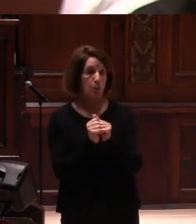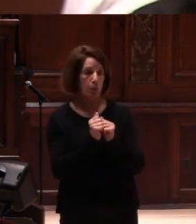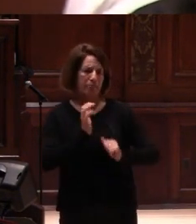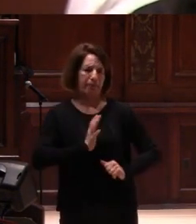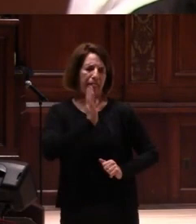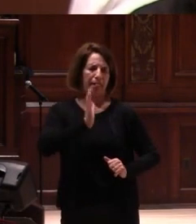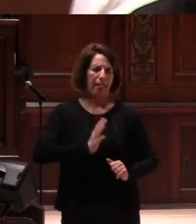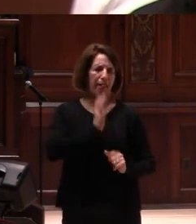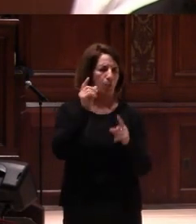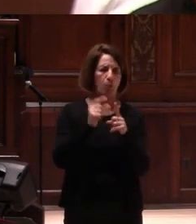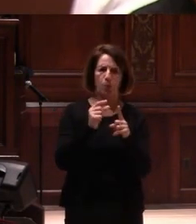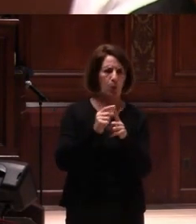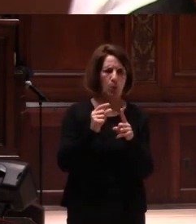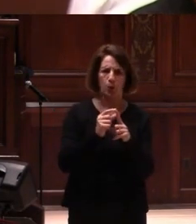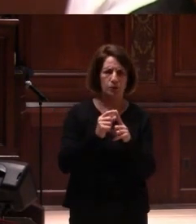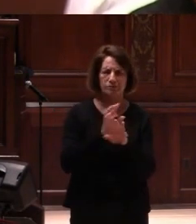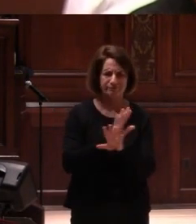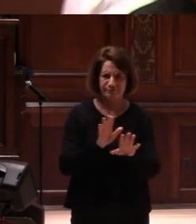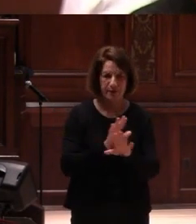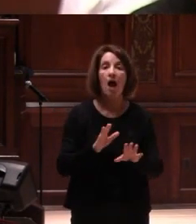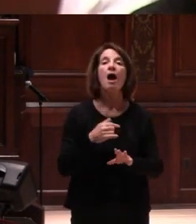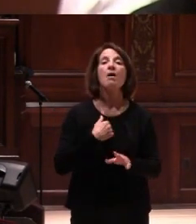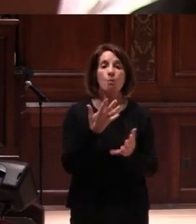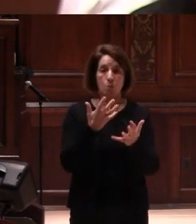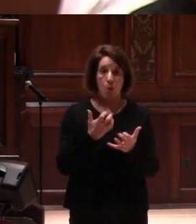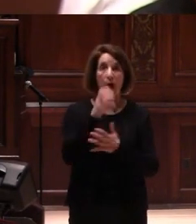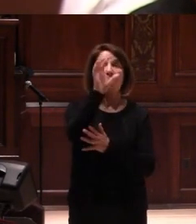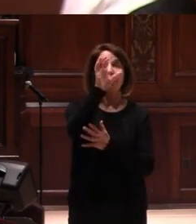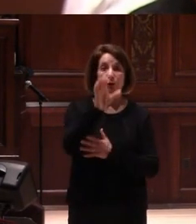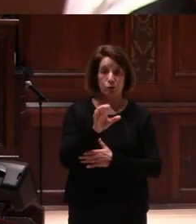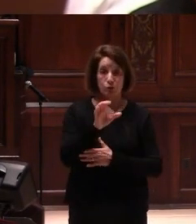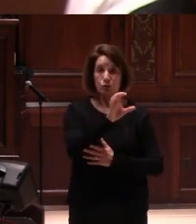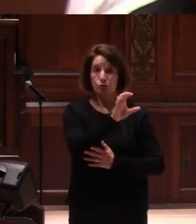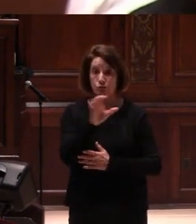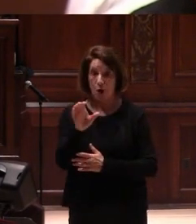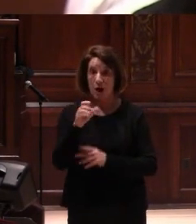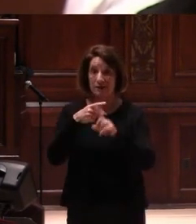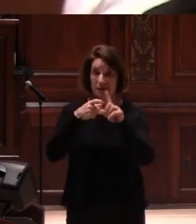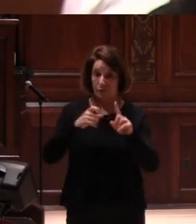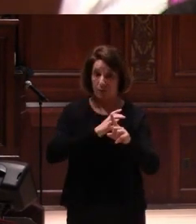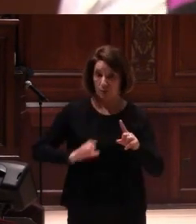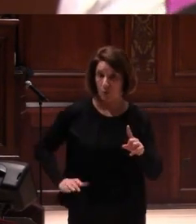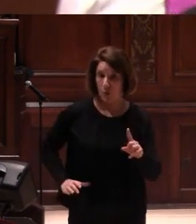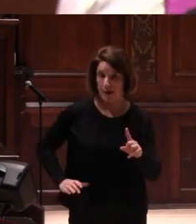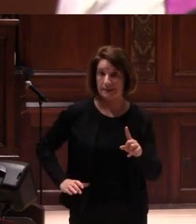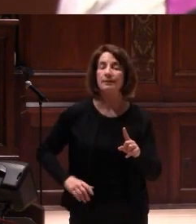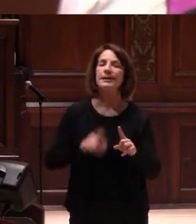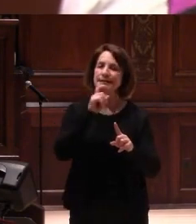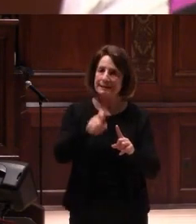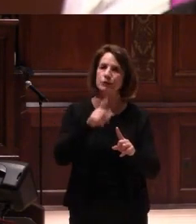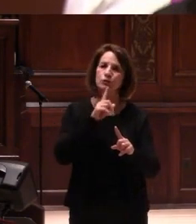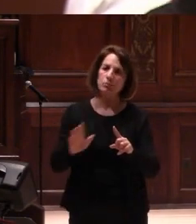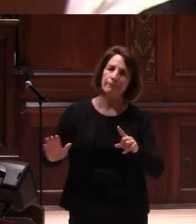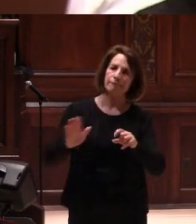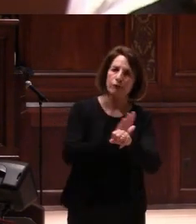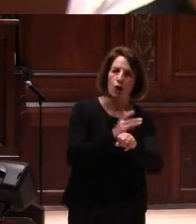human eloquence, so that the cross of Christ might not be emptied of its meaning.